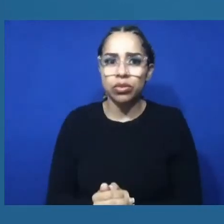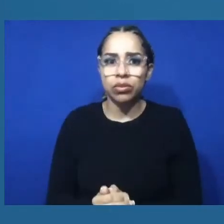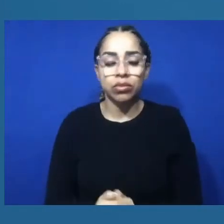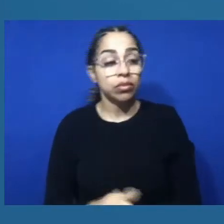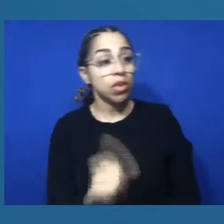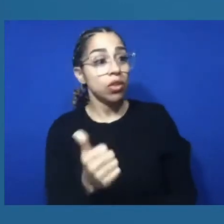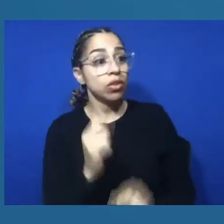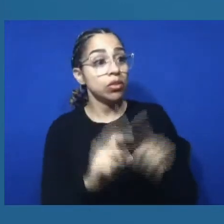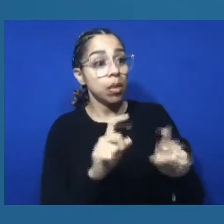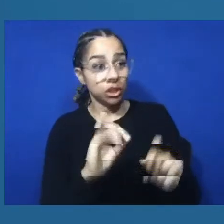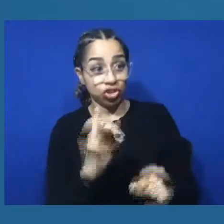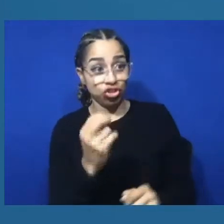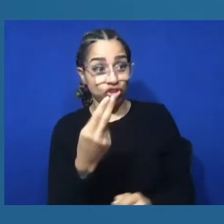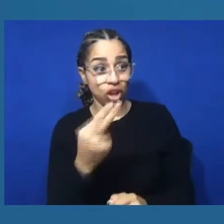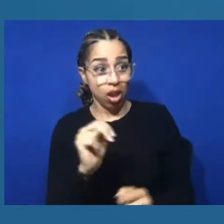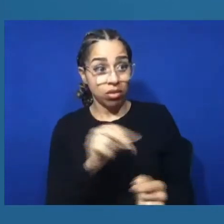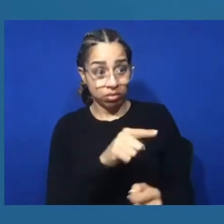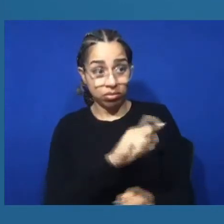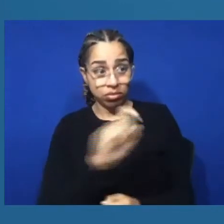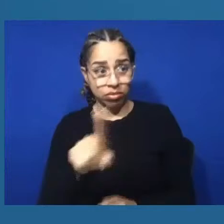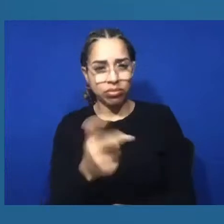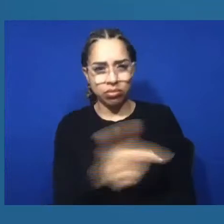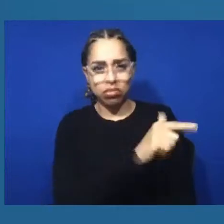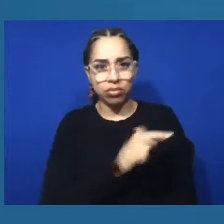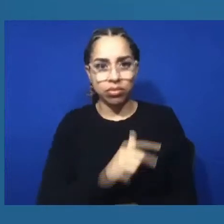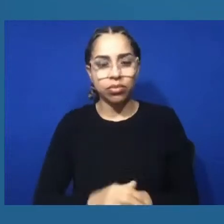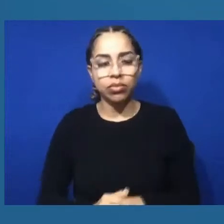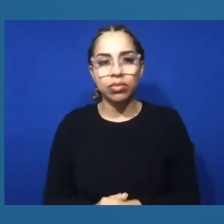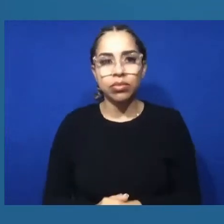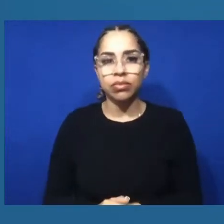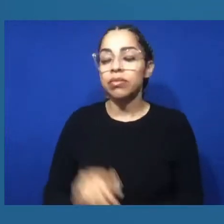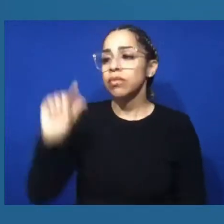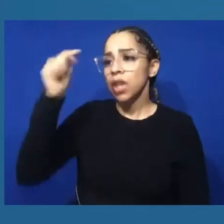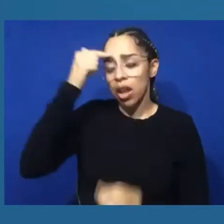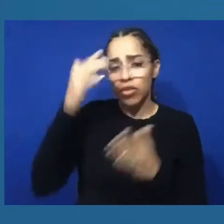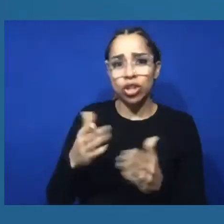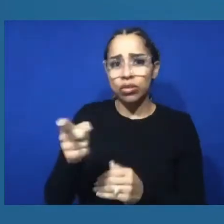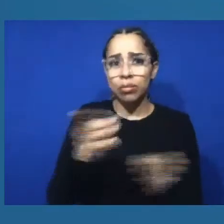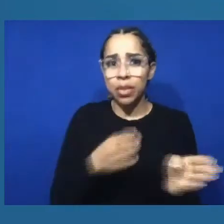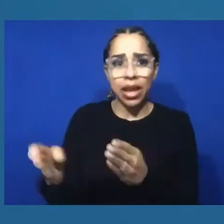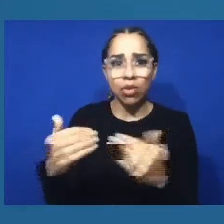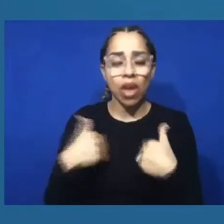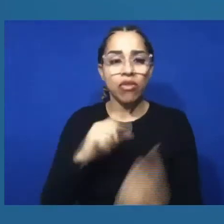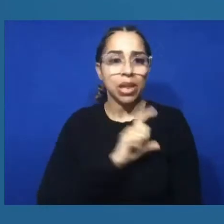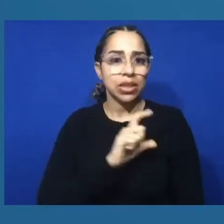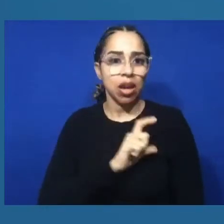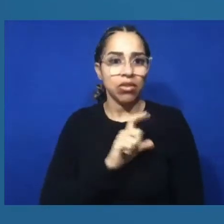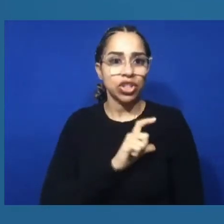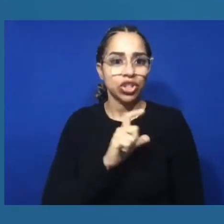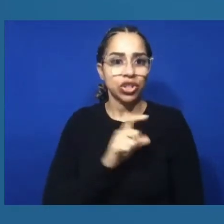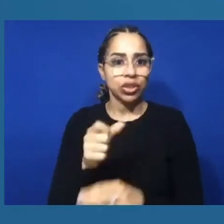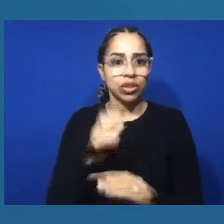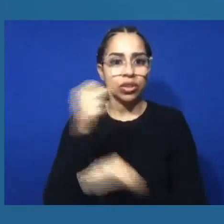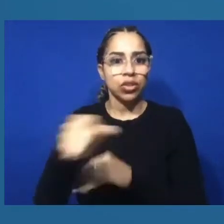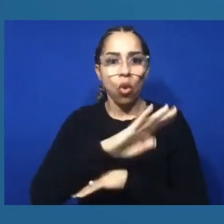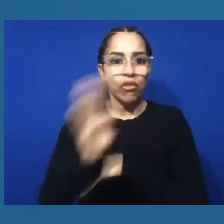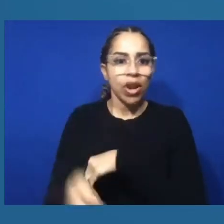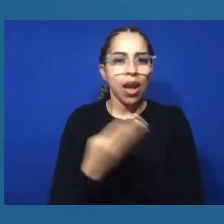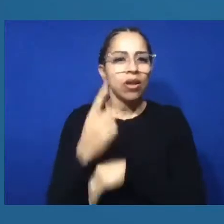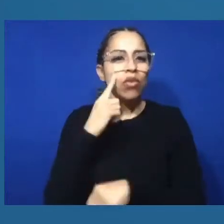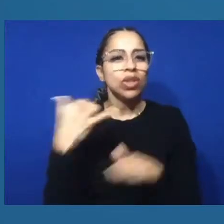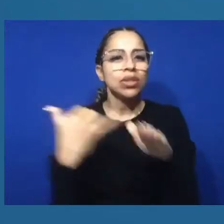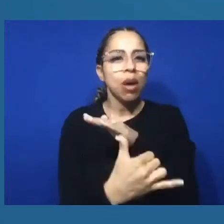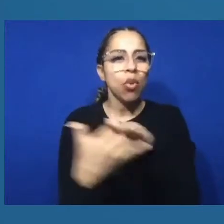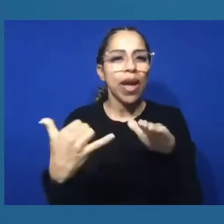around in order. Thanks. Governor, your plan to have police officers on overnight subway cars. How many police officers is that